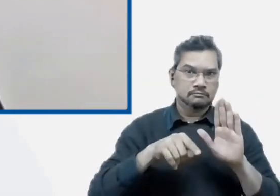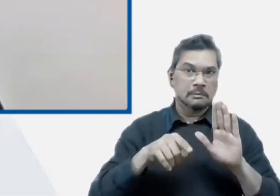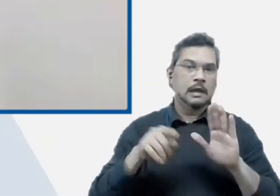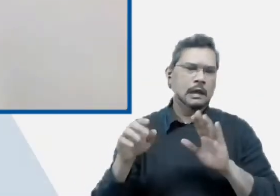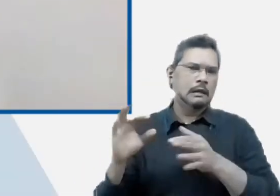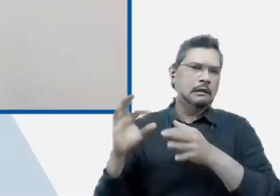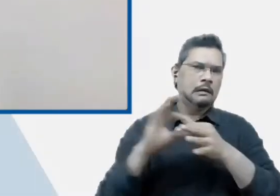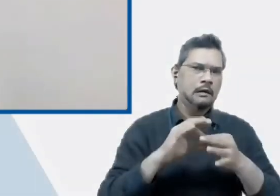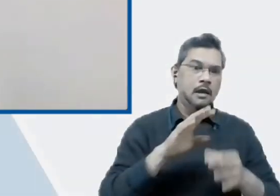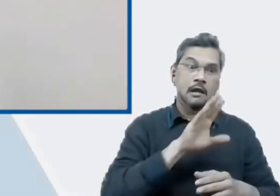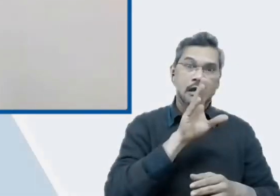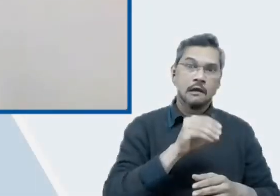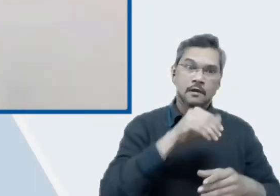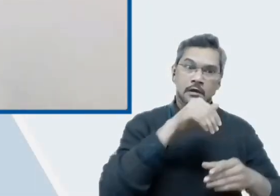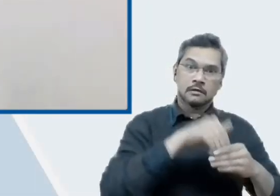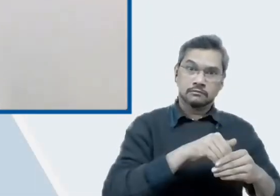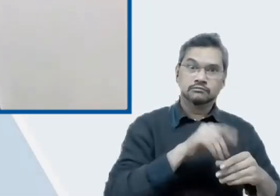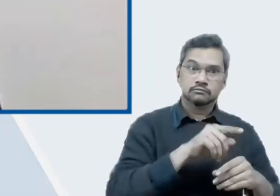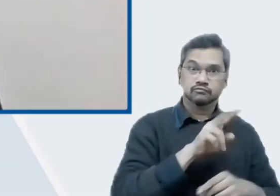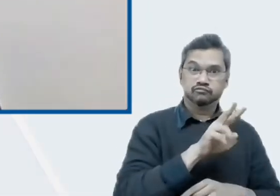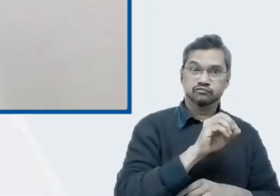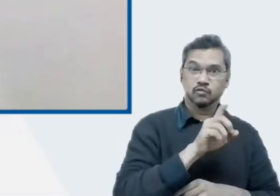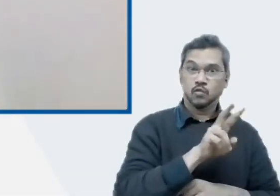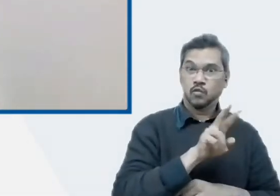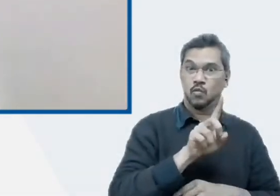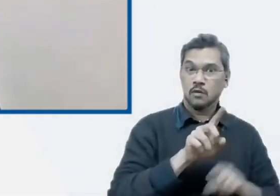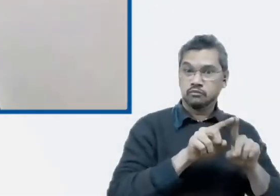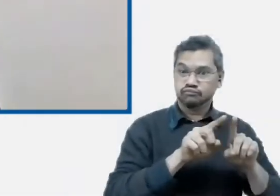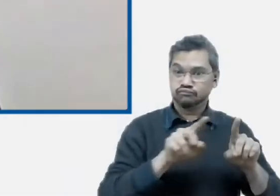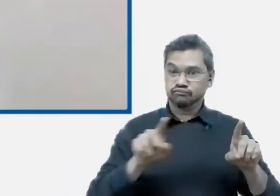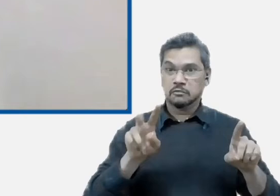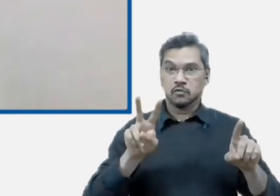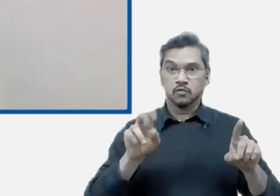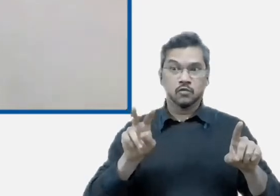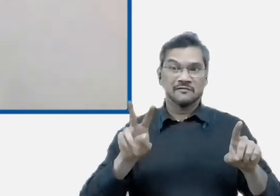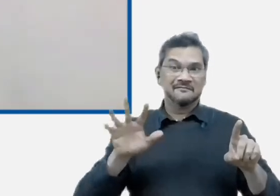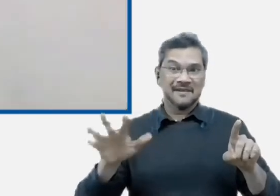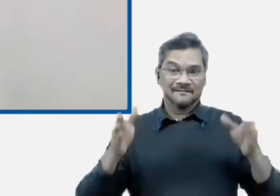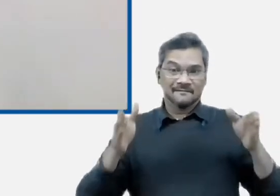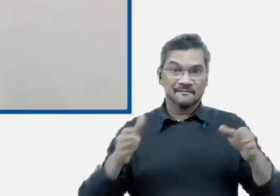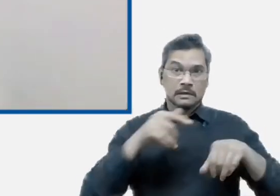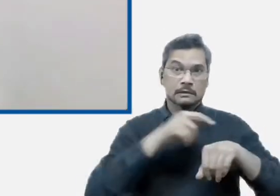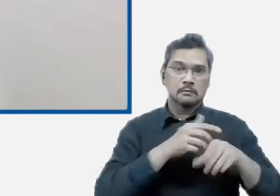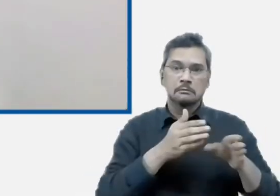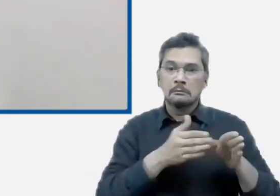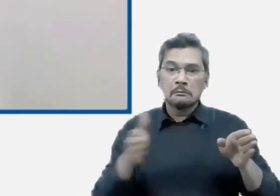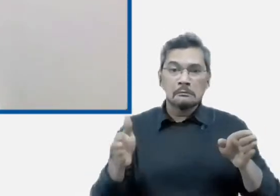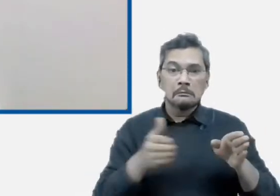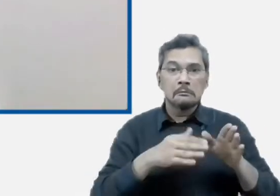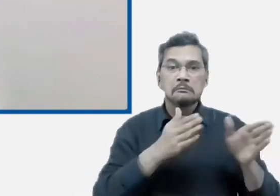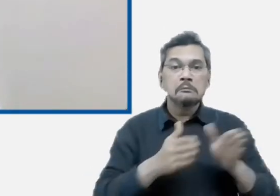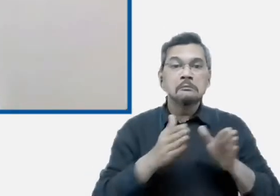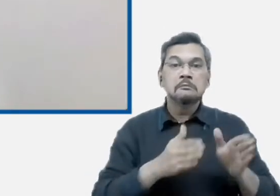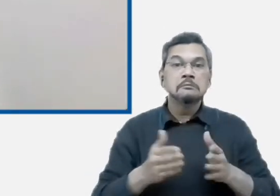to 2025. And this will be presented by my colleague, the